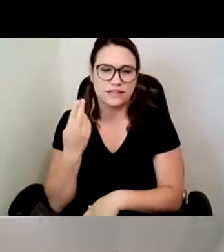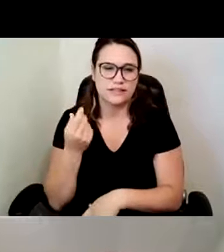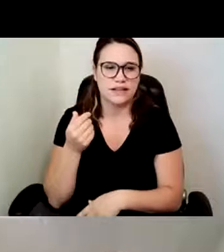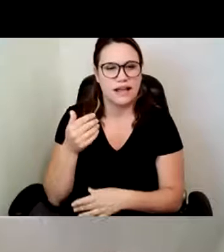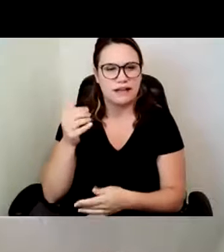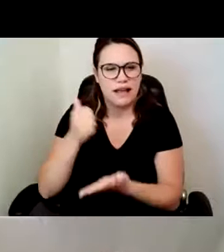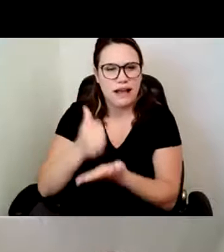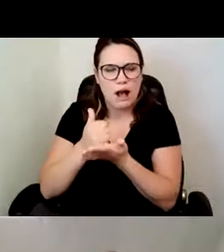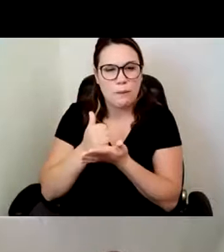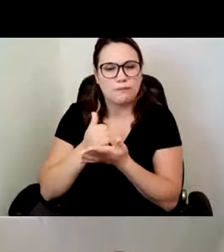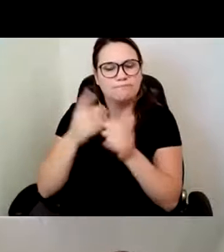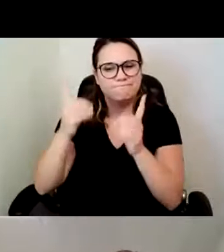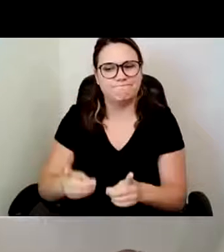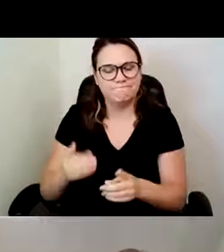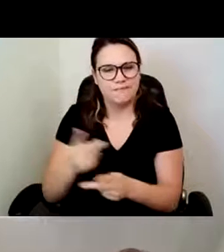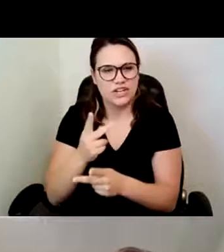assessment.